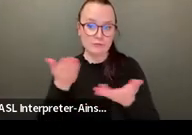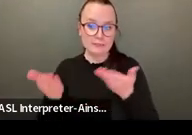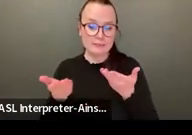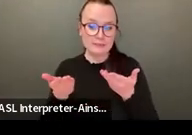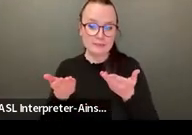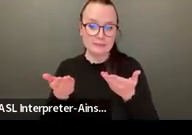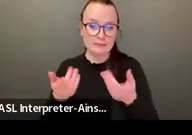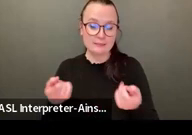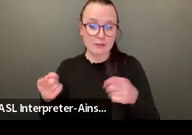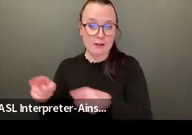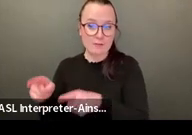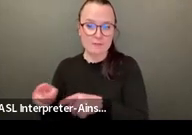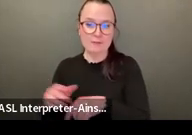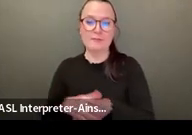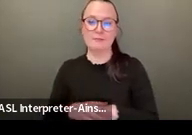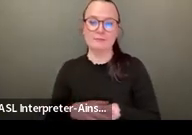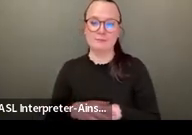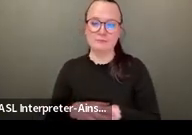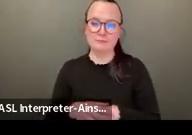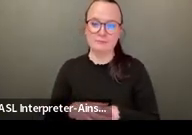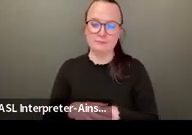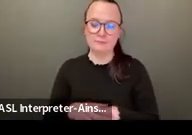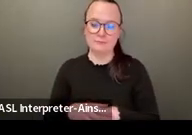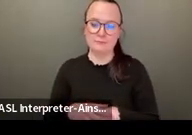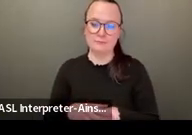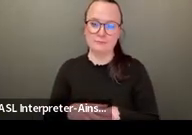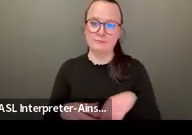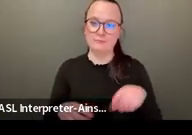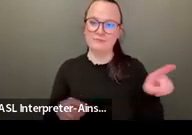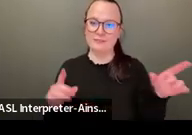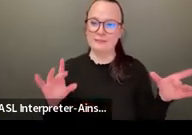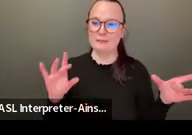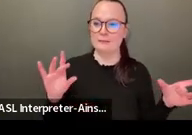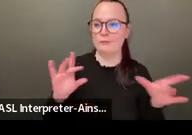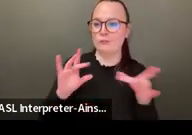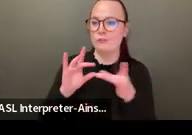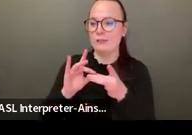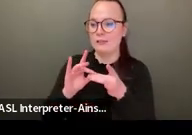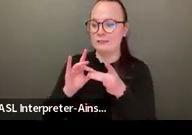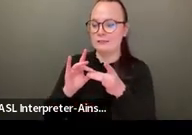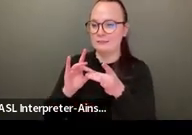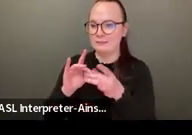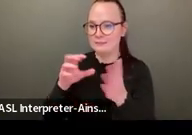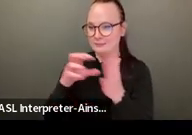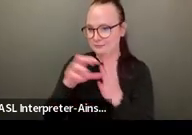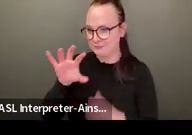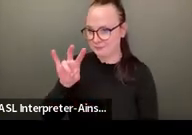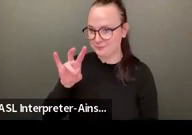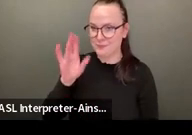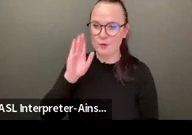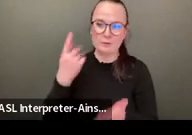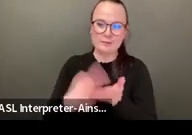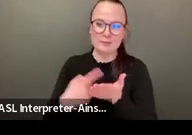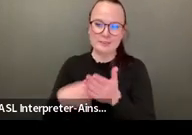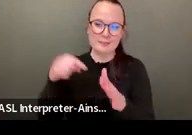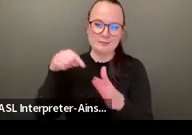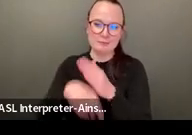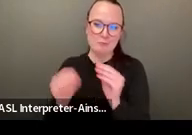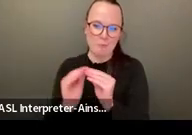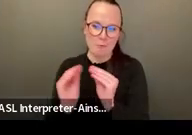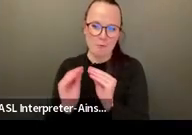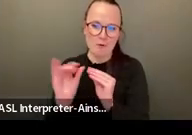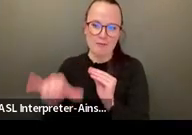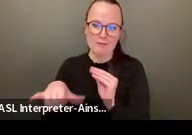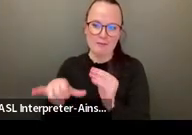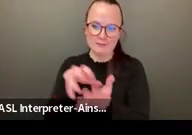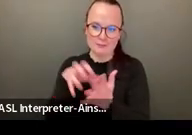happening. And this will ties to section 7 a little bit. We'll talk about it again in that section, because